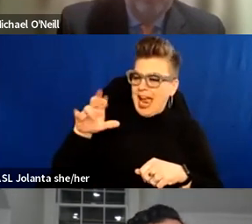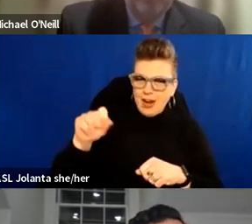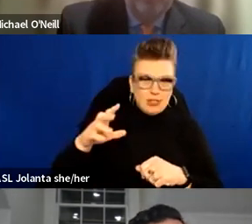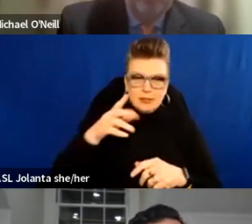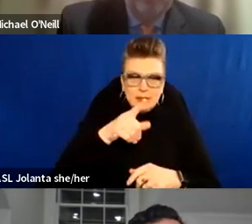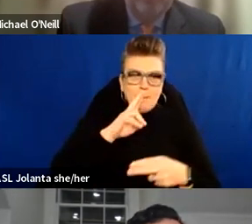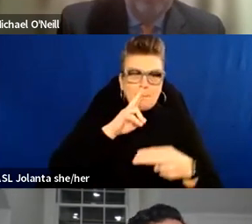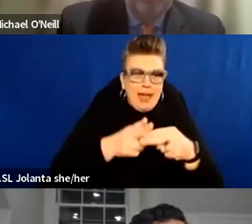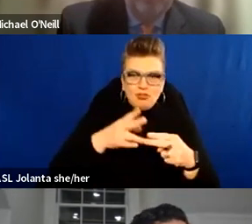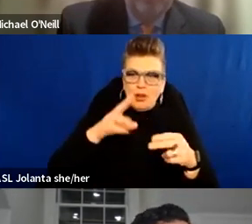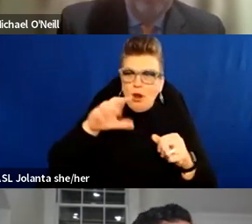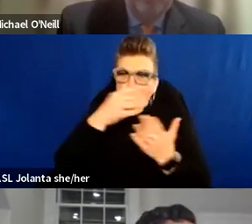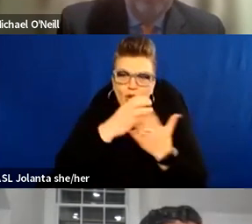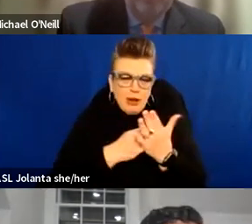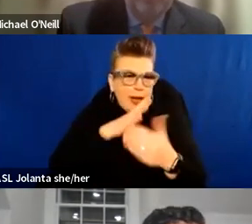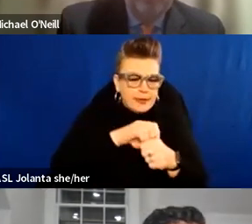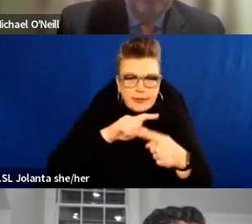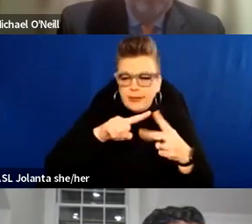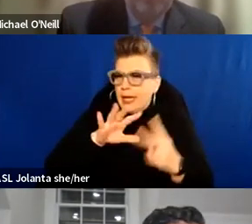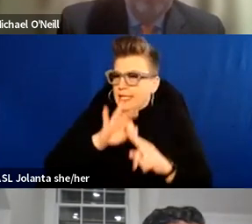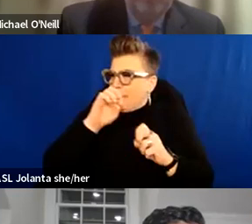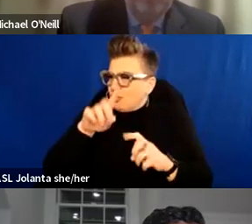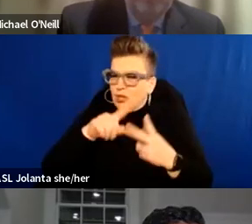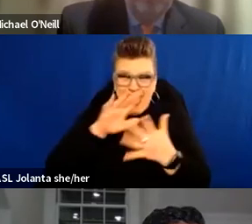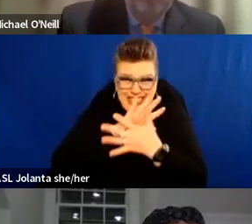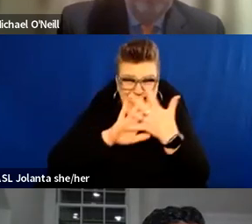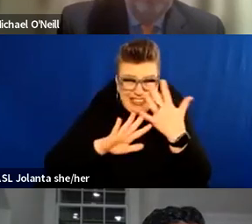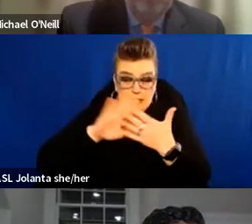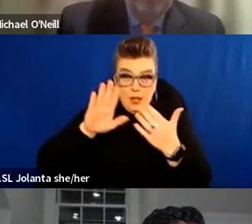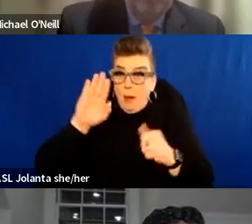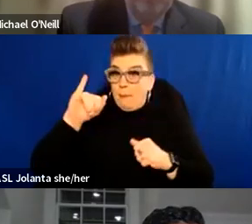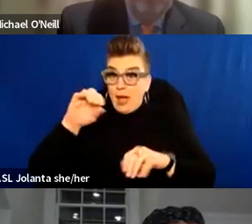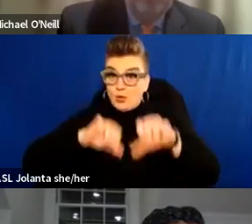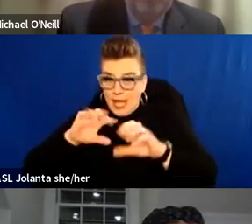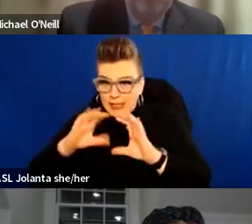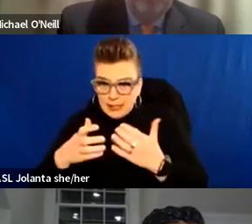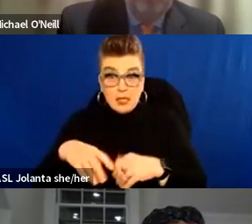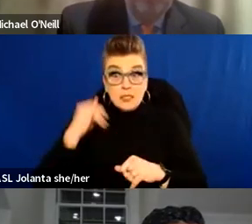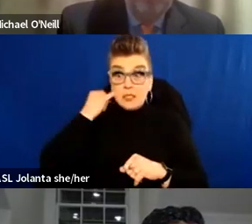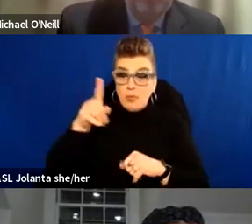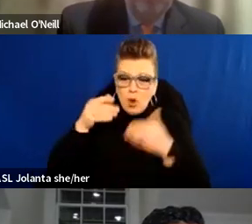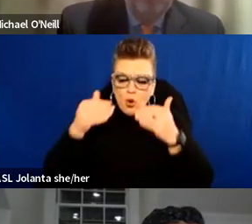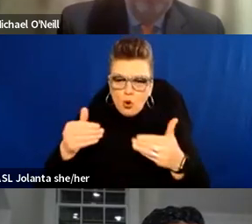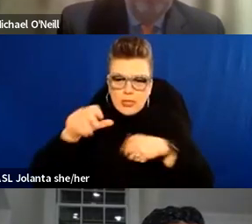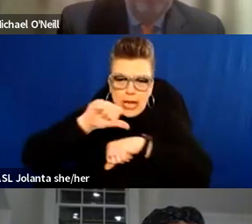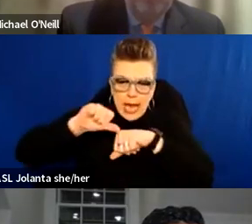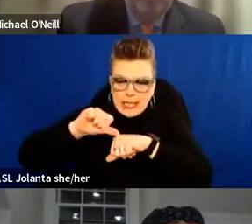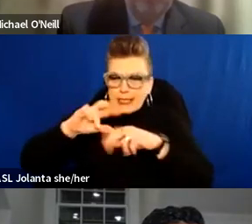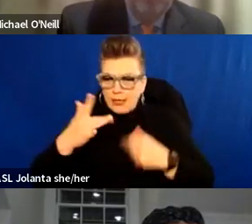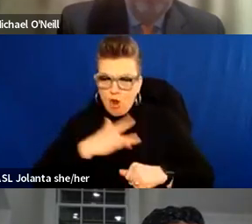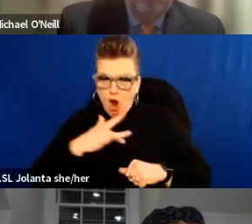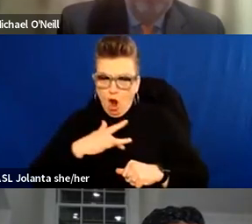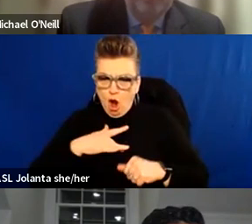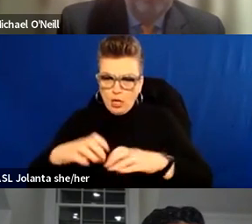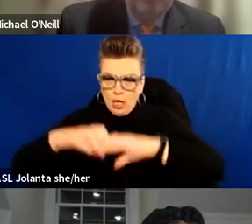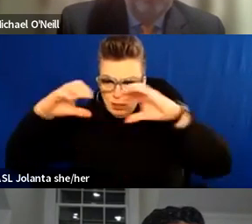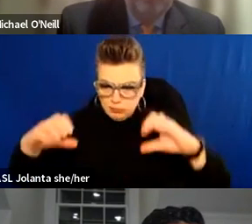programs and so when students are are in a bioscience class doing heart dissections you'll see english learners doing heart